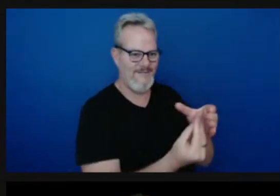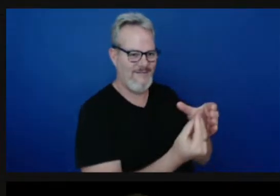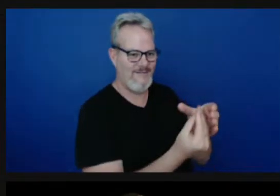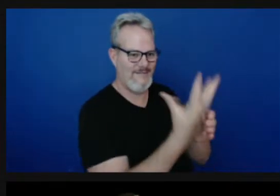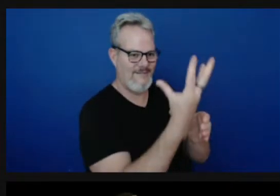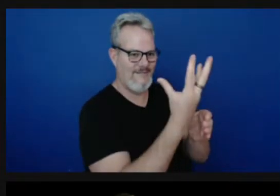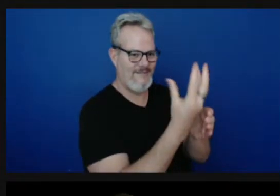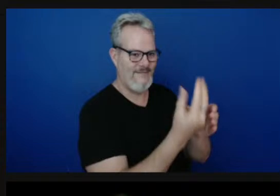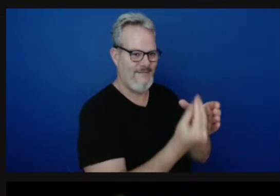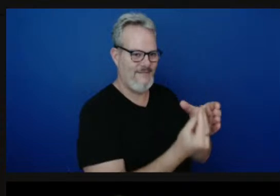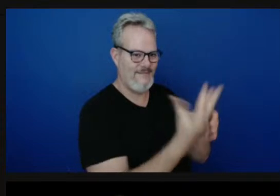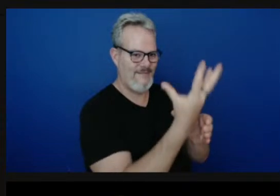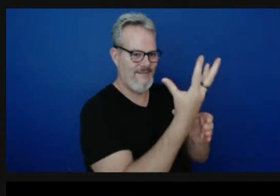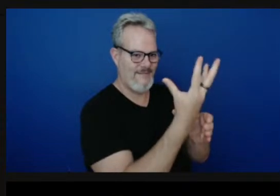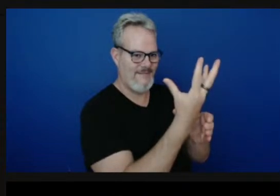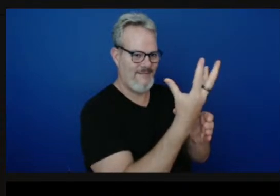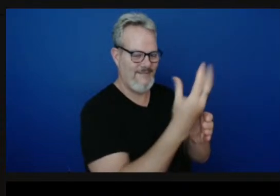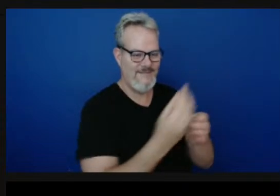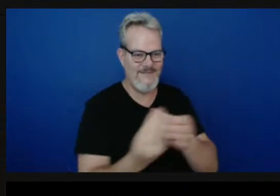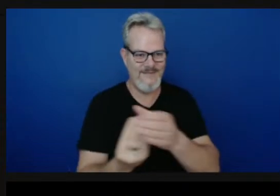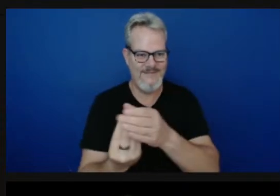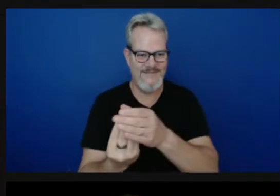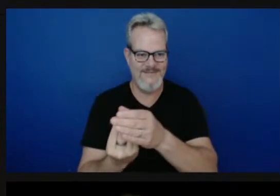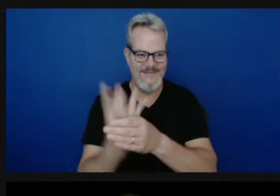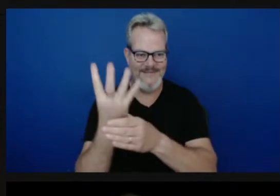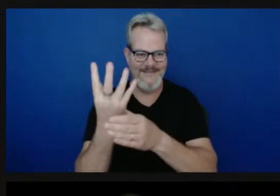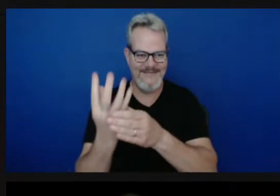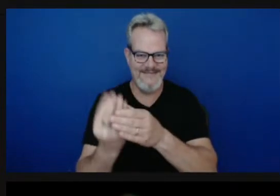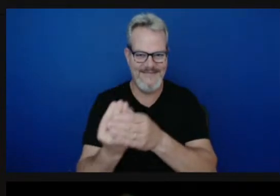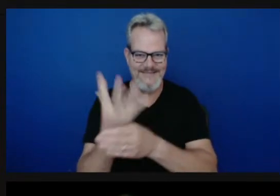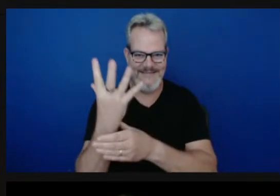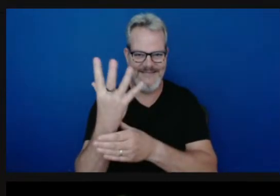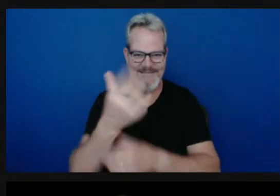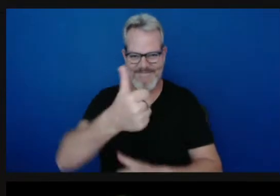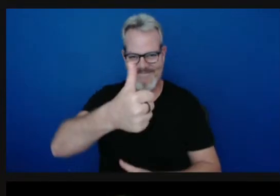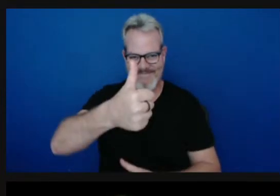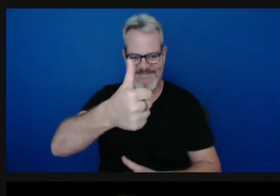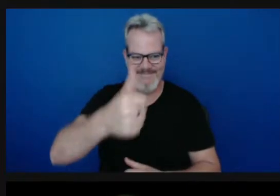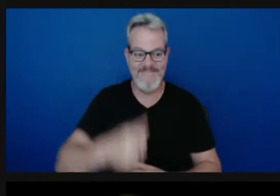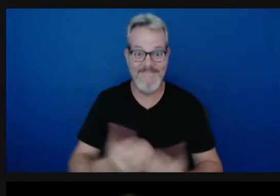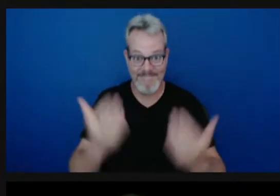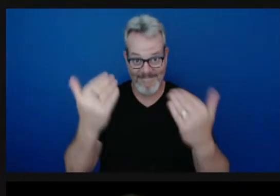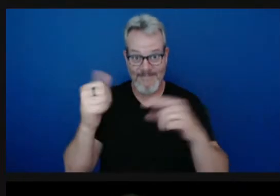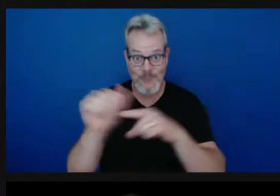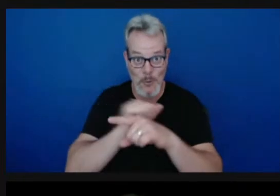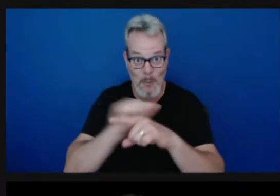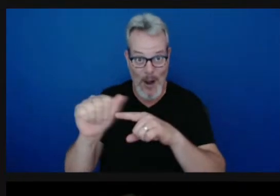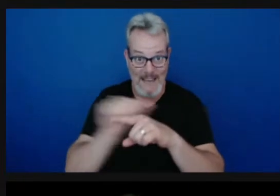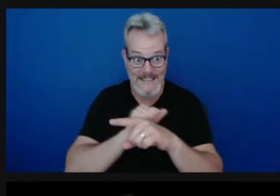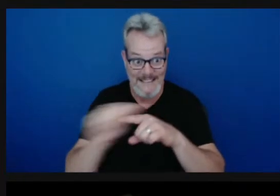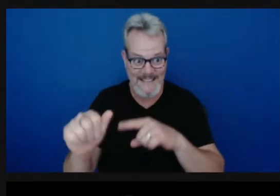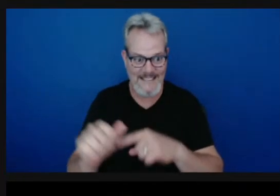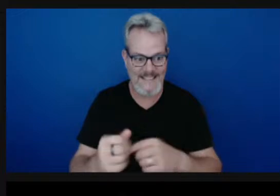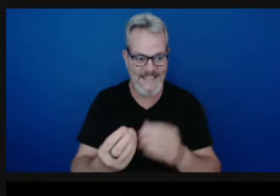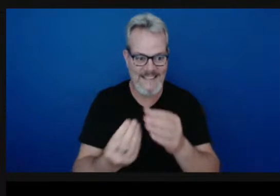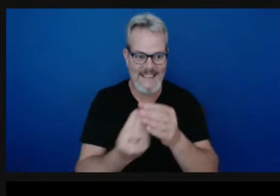There we go. There we go. Thank you, Dano. All right. Shall we practice? Oh.